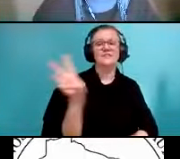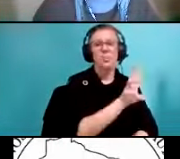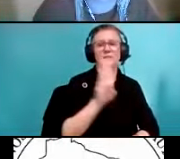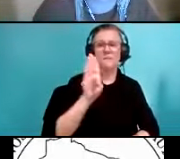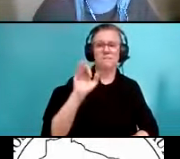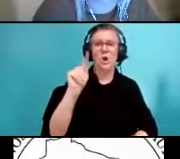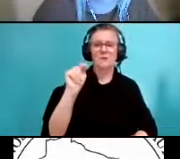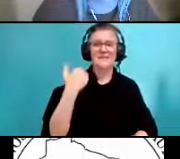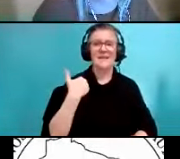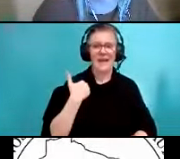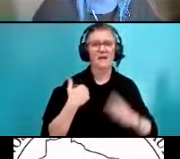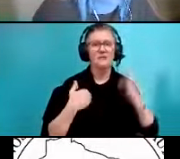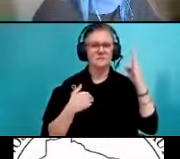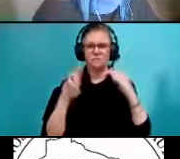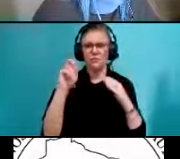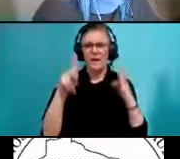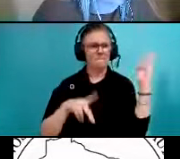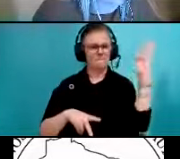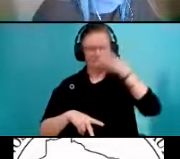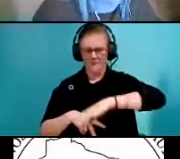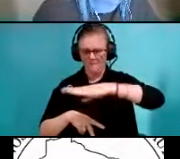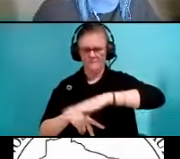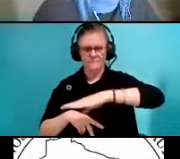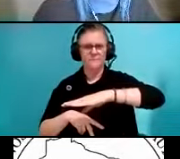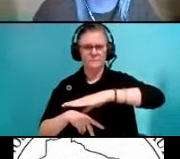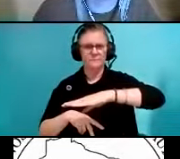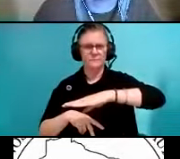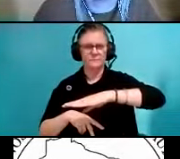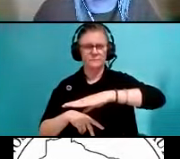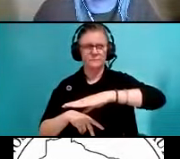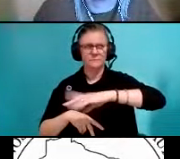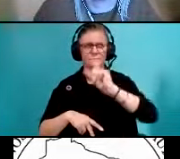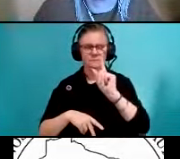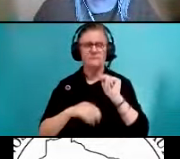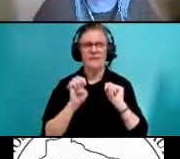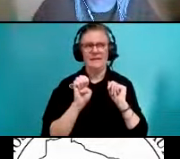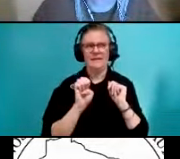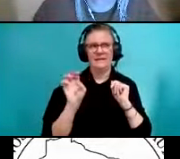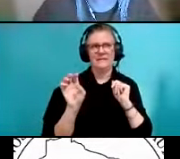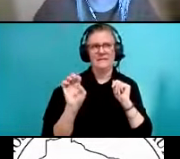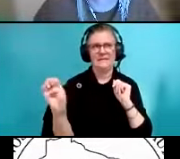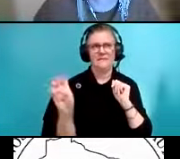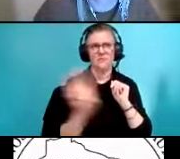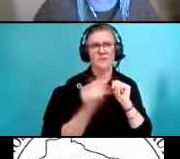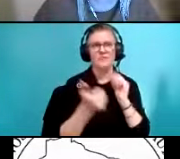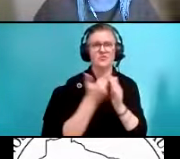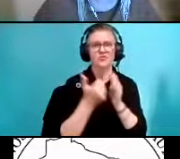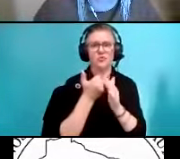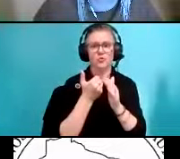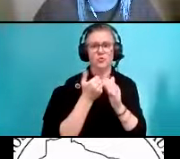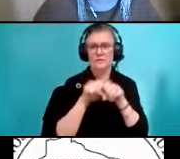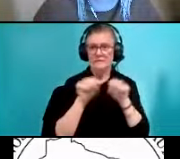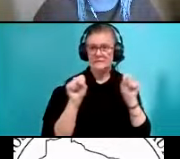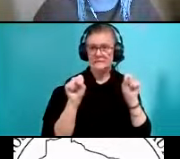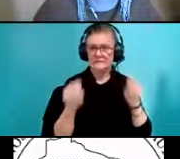out of the front of the vehicle. The east-west BRT, there is a new securement system that the county is